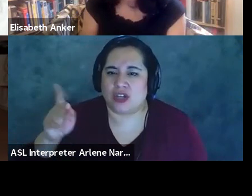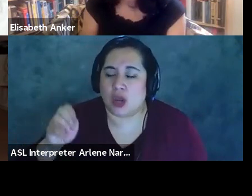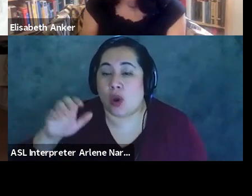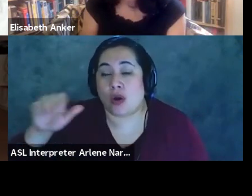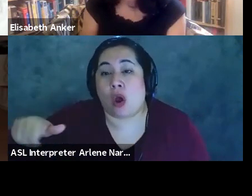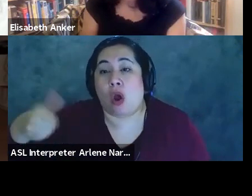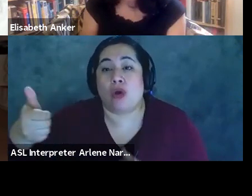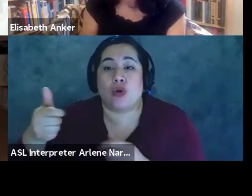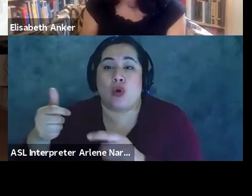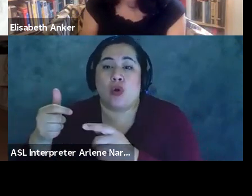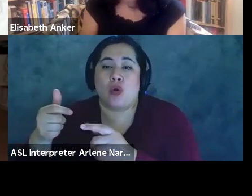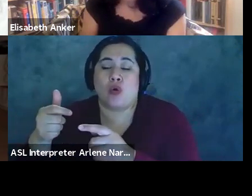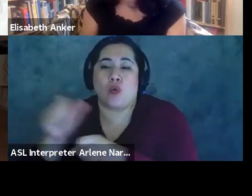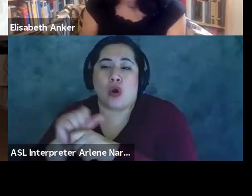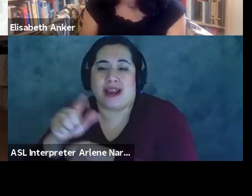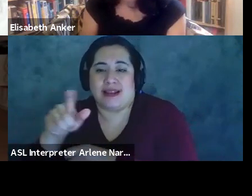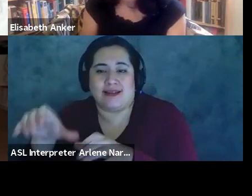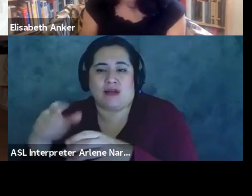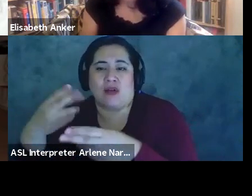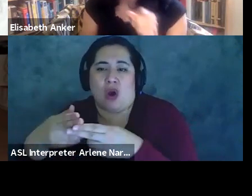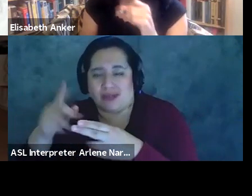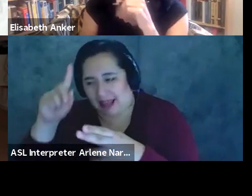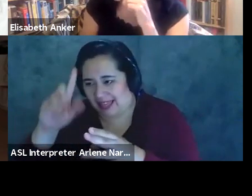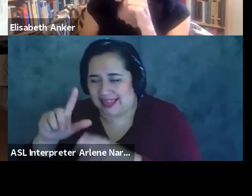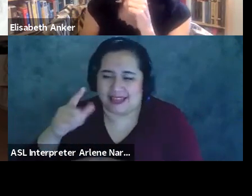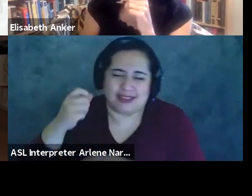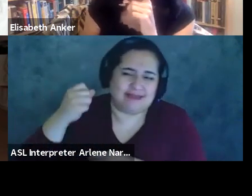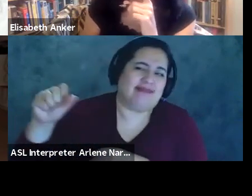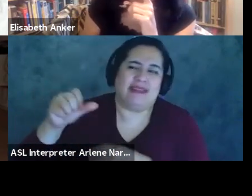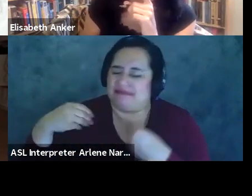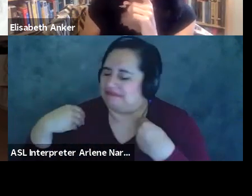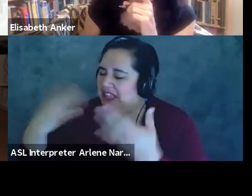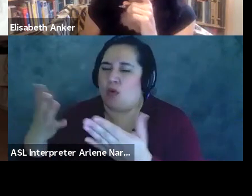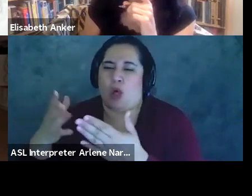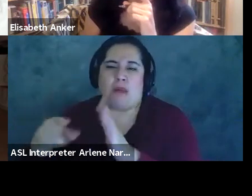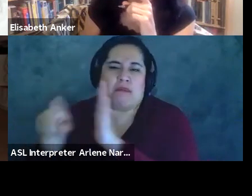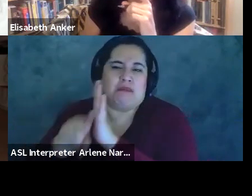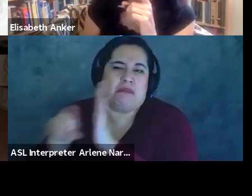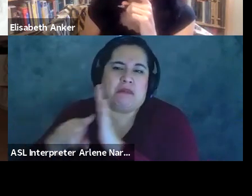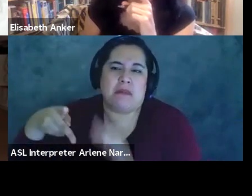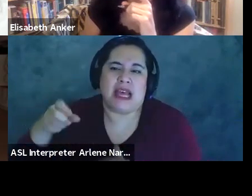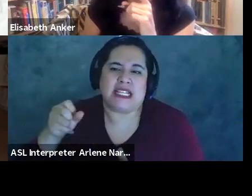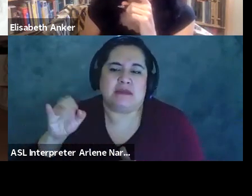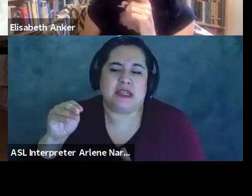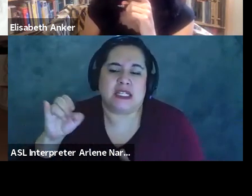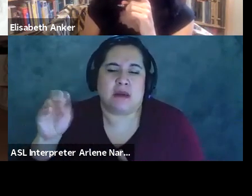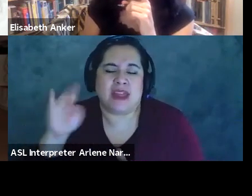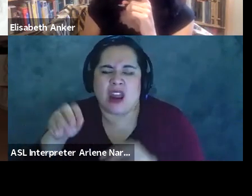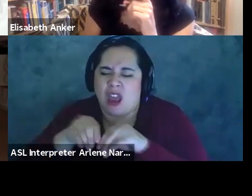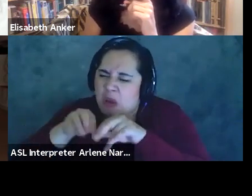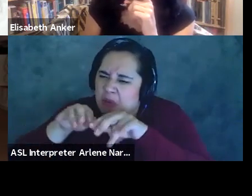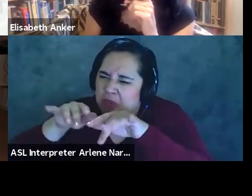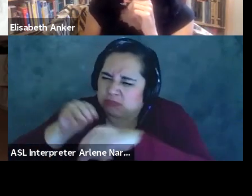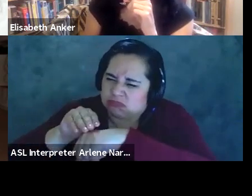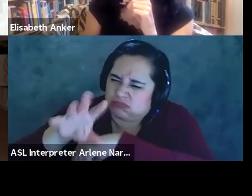liberal pessimism, a kind of pessimism that pervades that climate